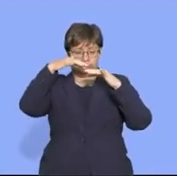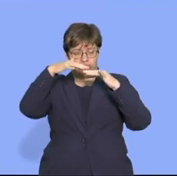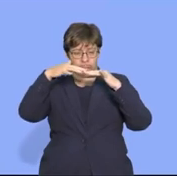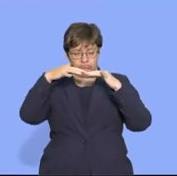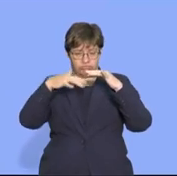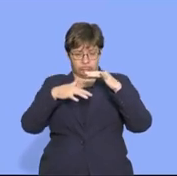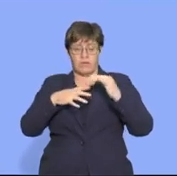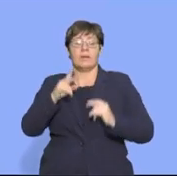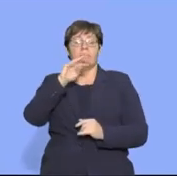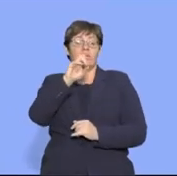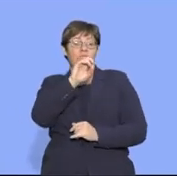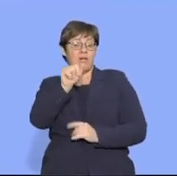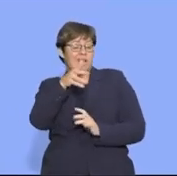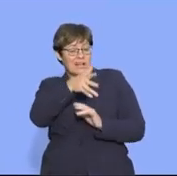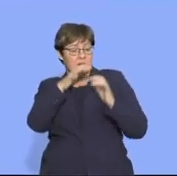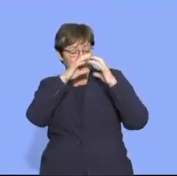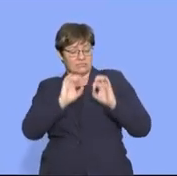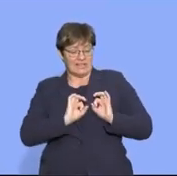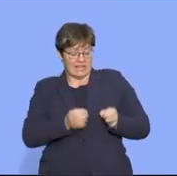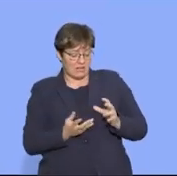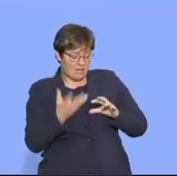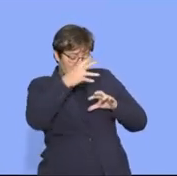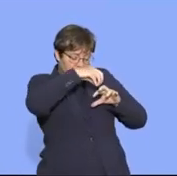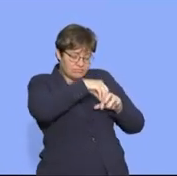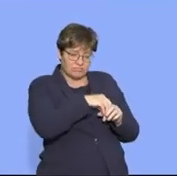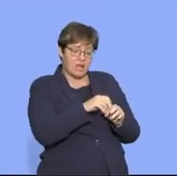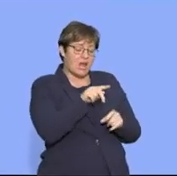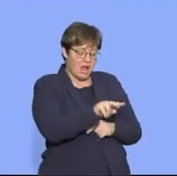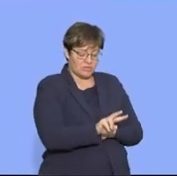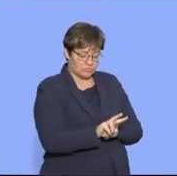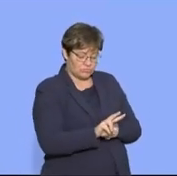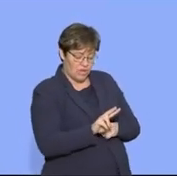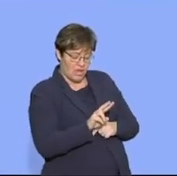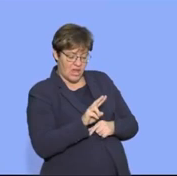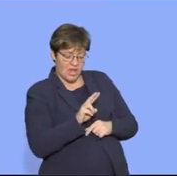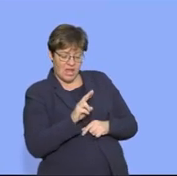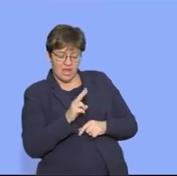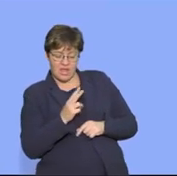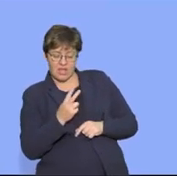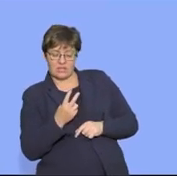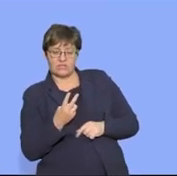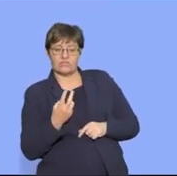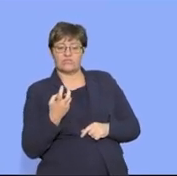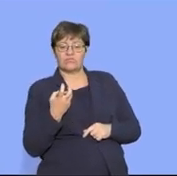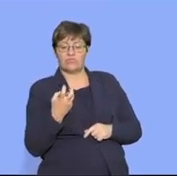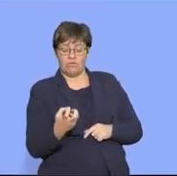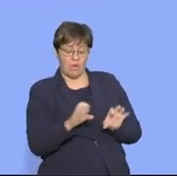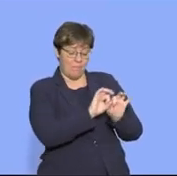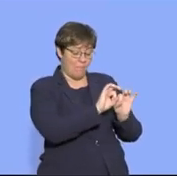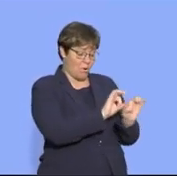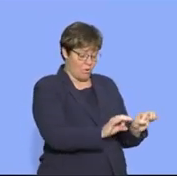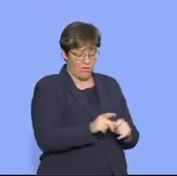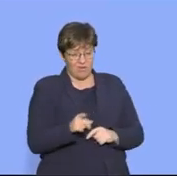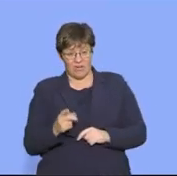Groundwater comes through with minerals in it, and the minerals go into the skeleton, and gradually, over millions